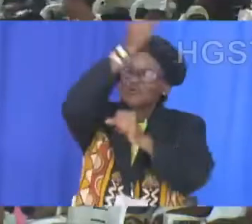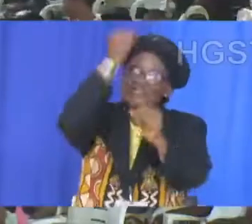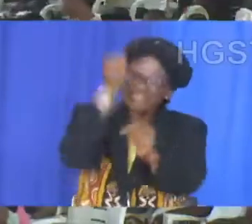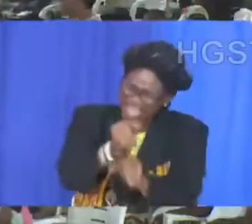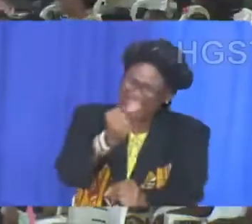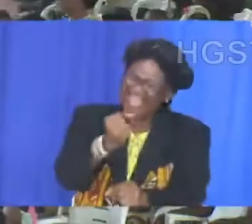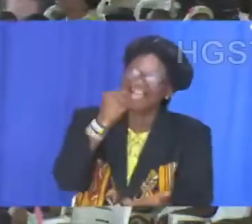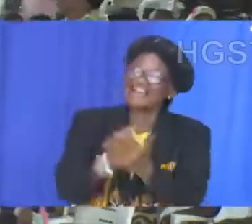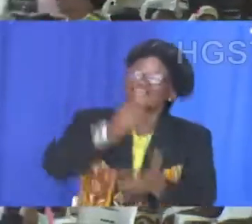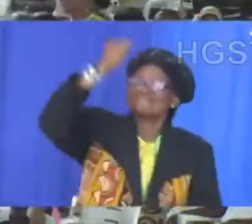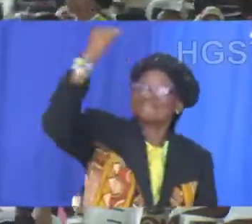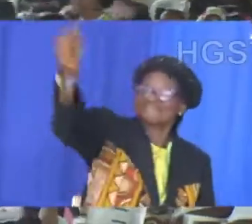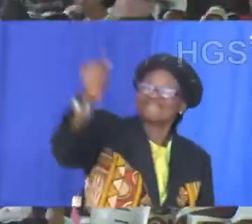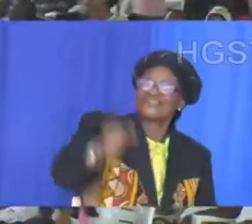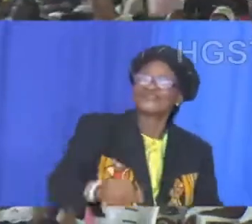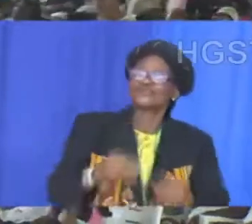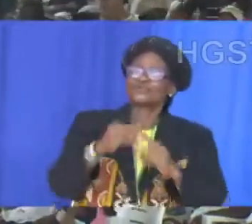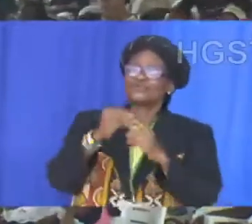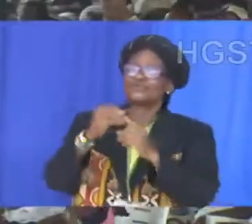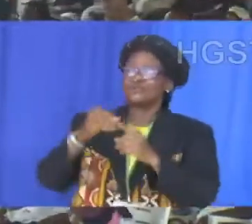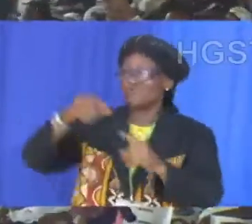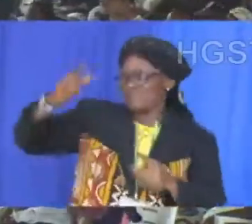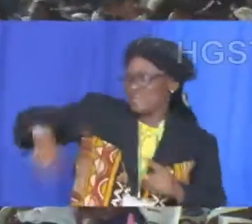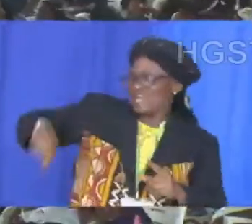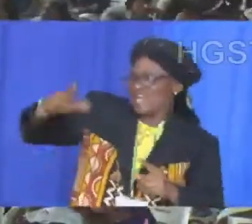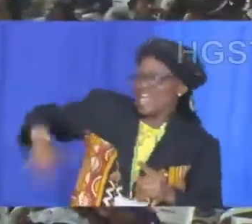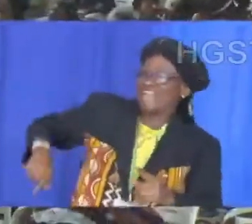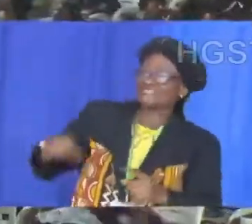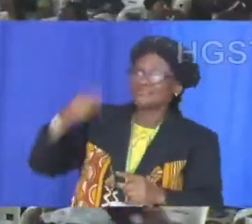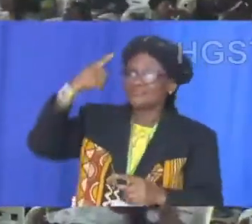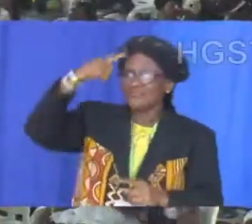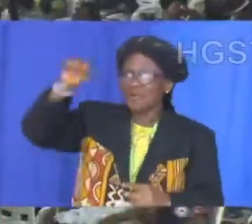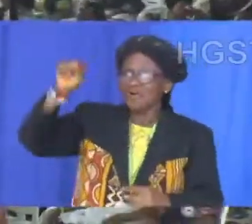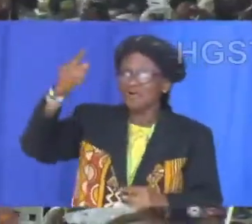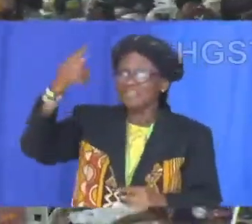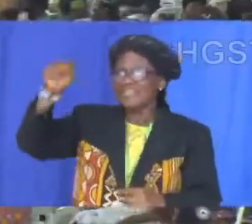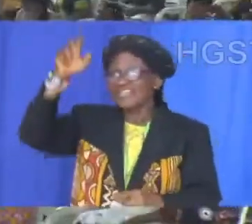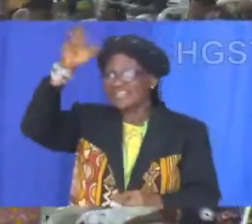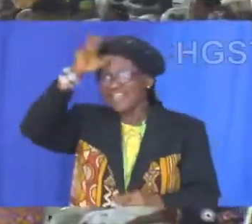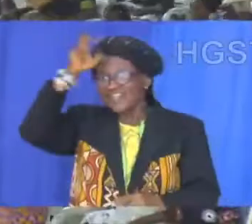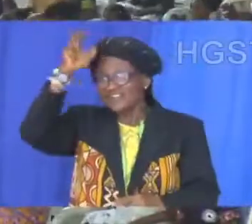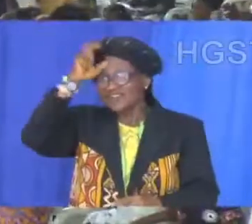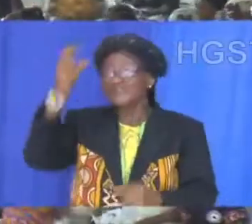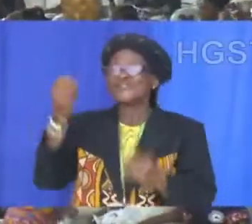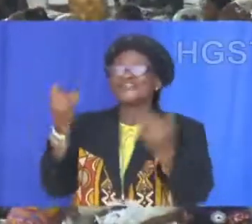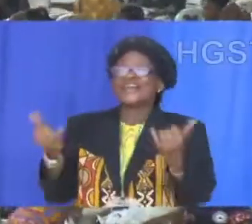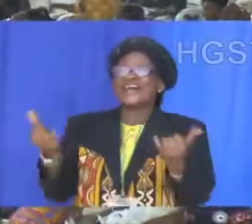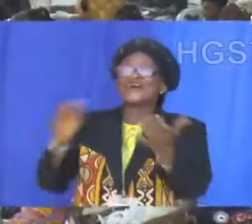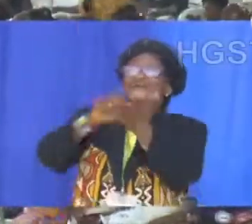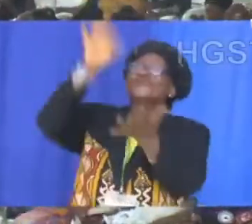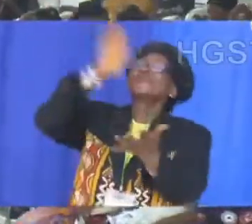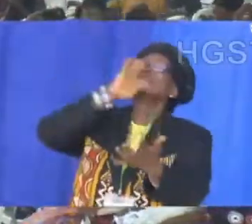It's too late for the devil now. Glory be to God.